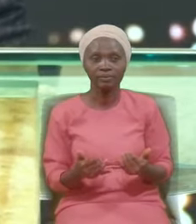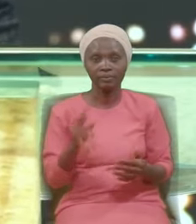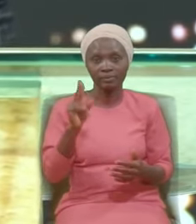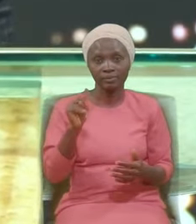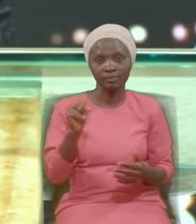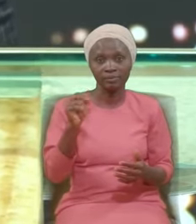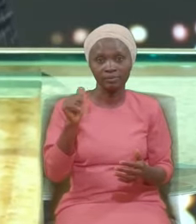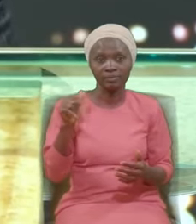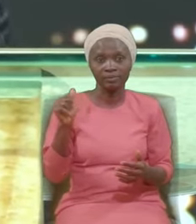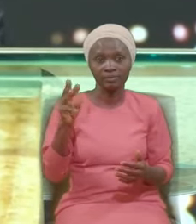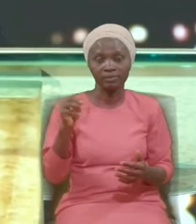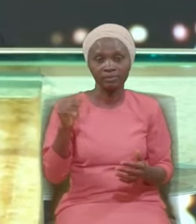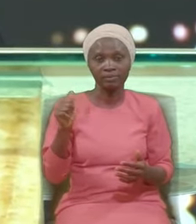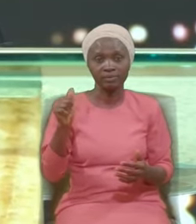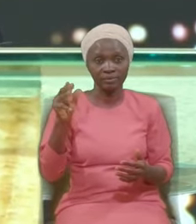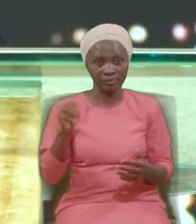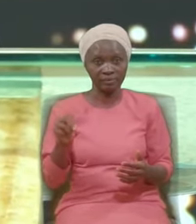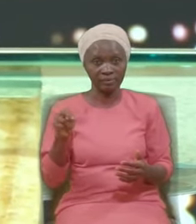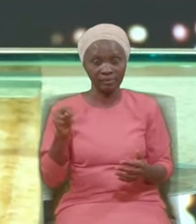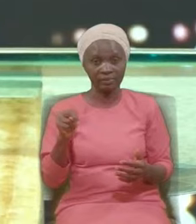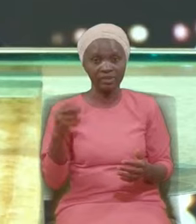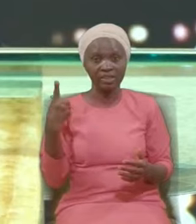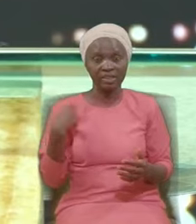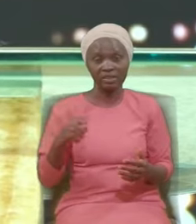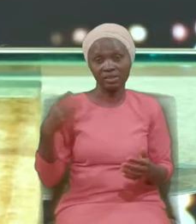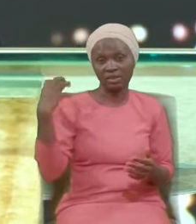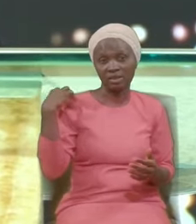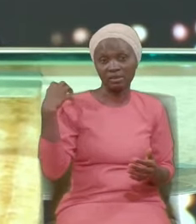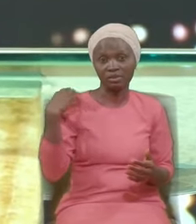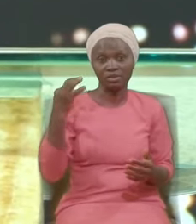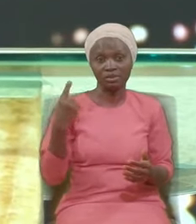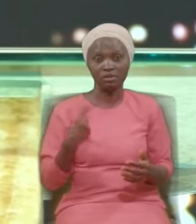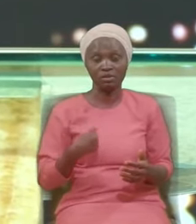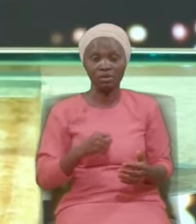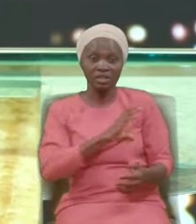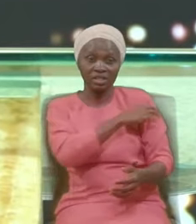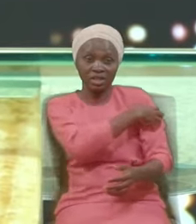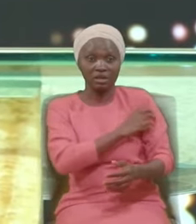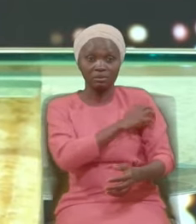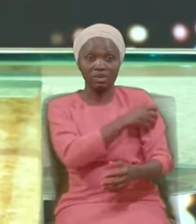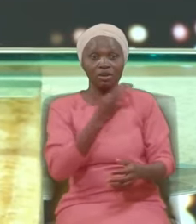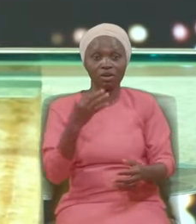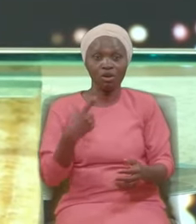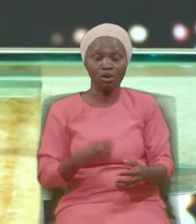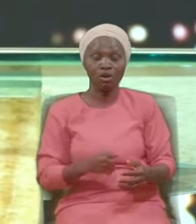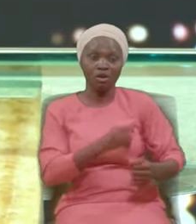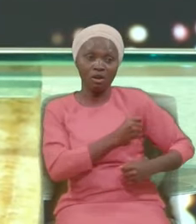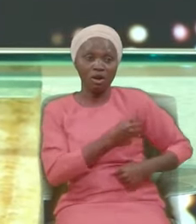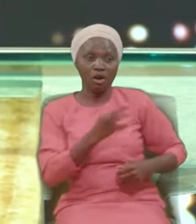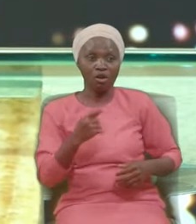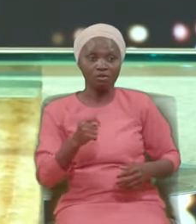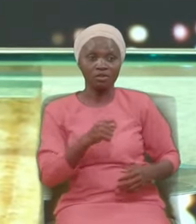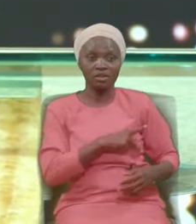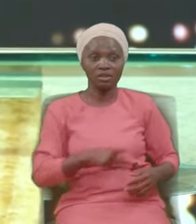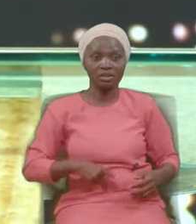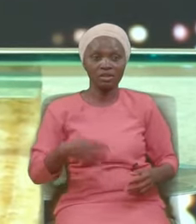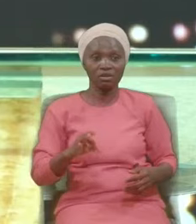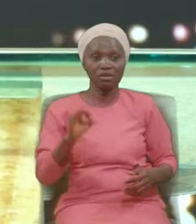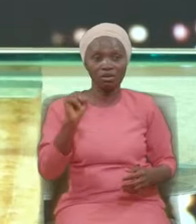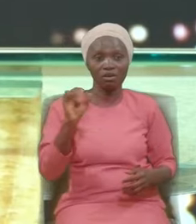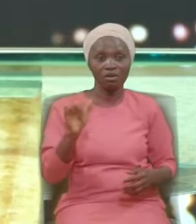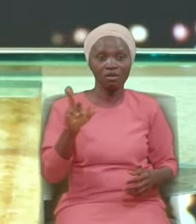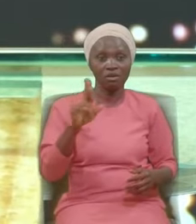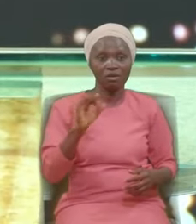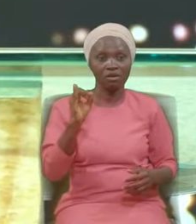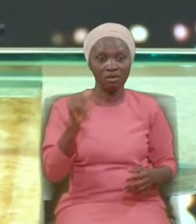Naaman, captain of the host of the king of Syria, was a great man with his